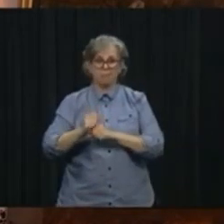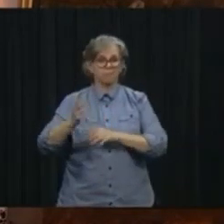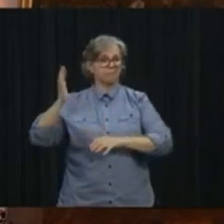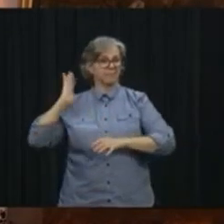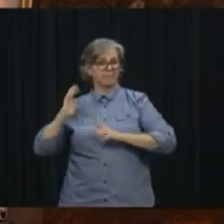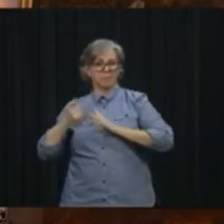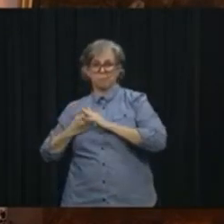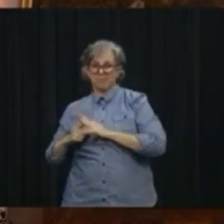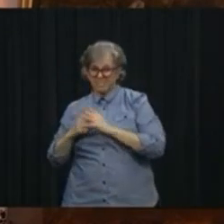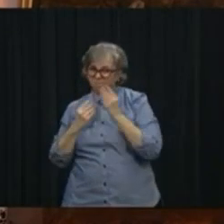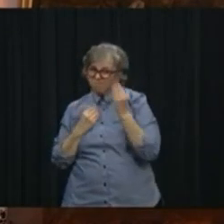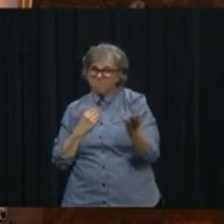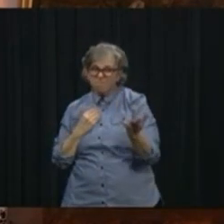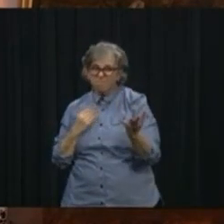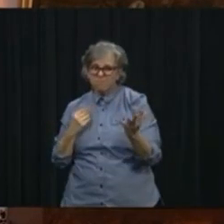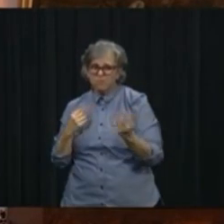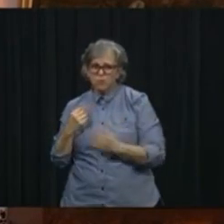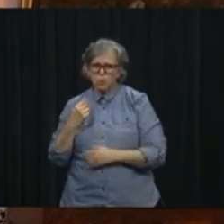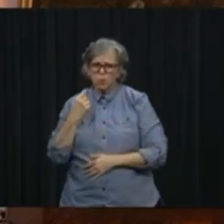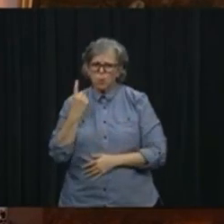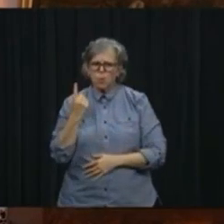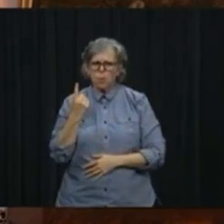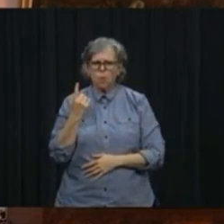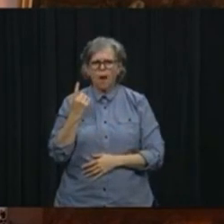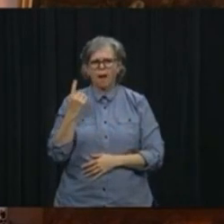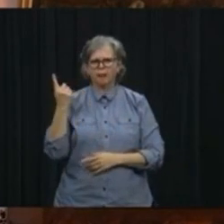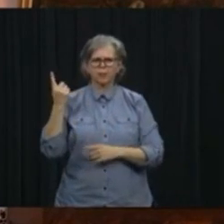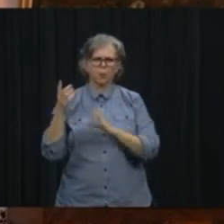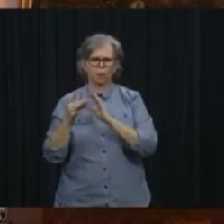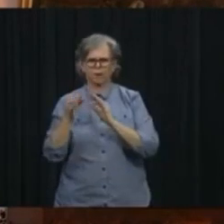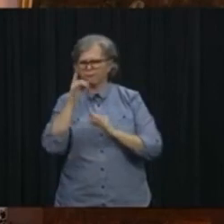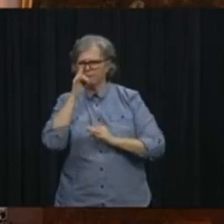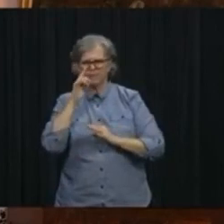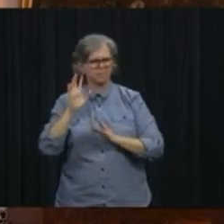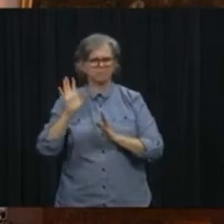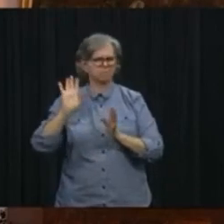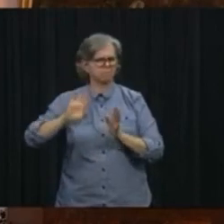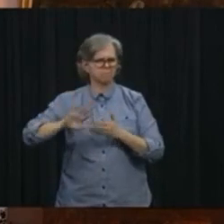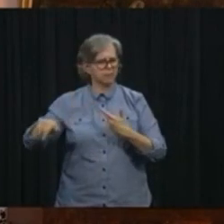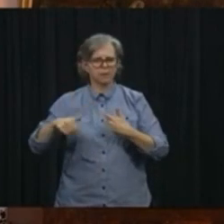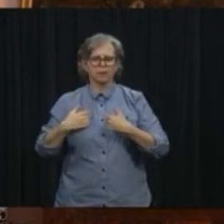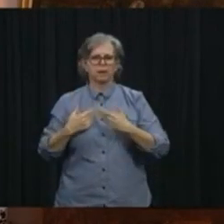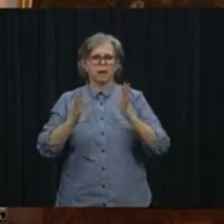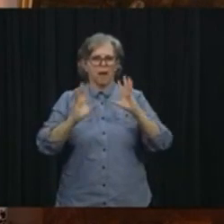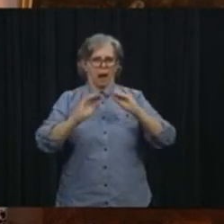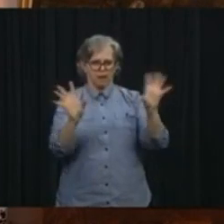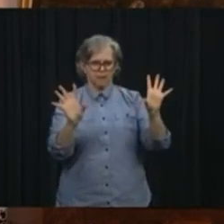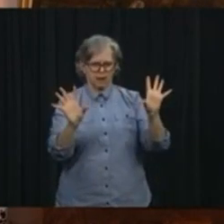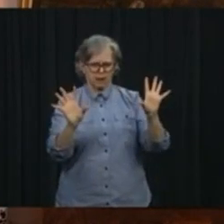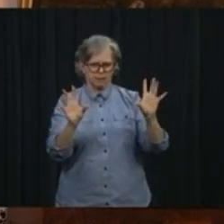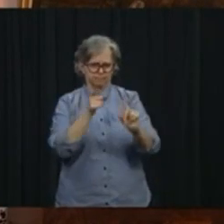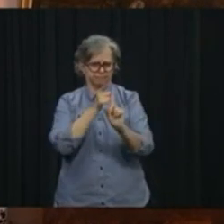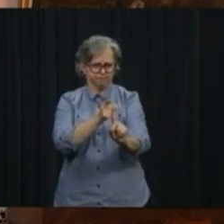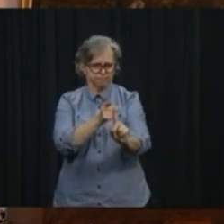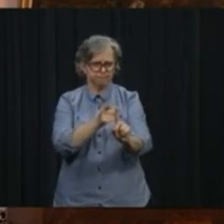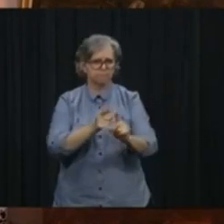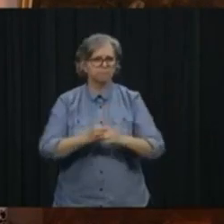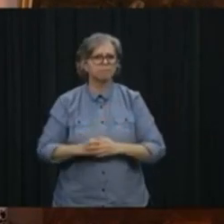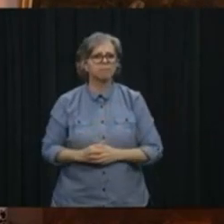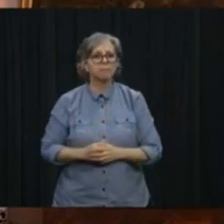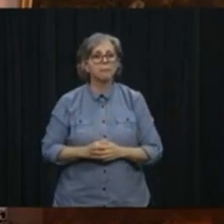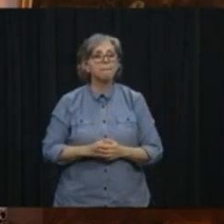ideas, sharing me his ideas about how we could reach more people. And so please, Youngstown, everyone